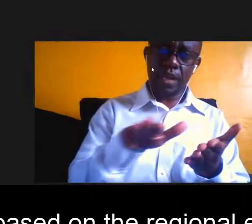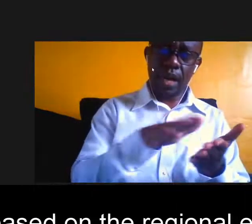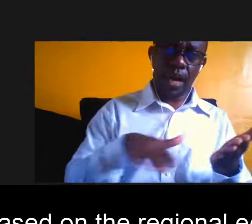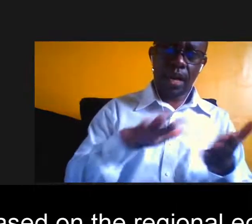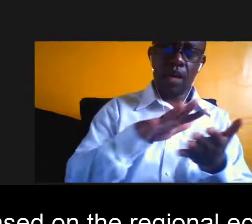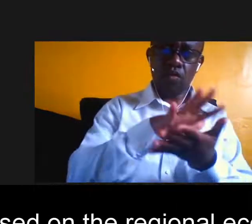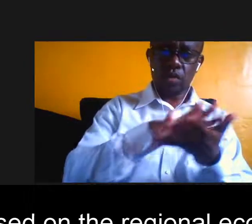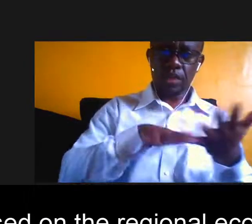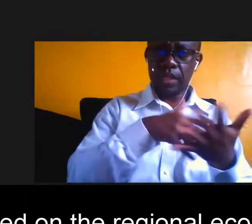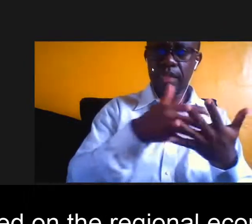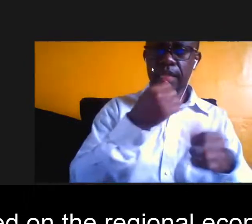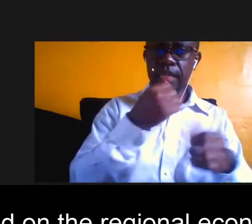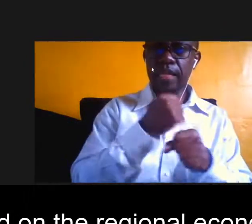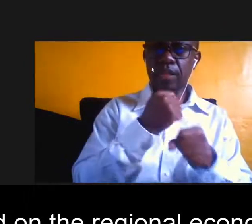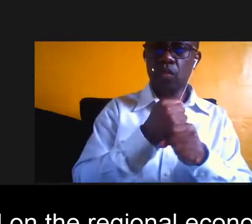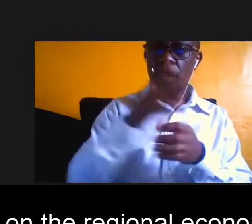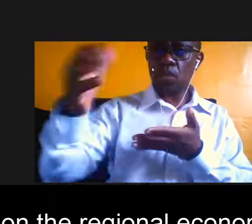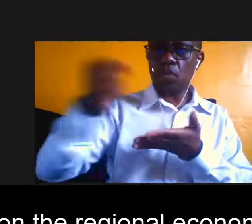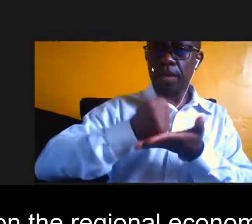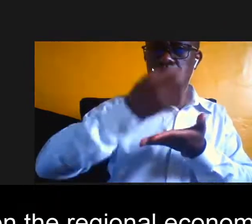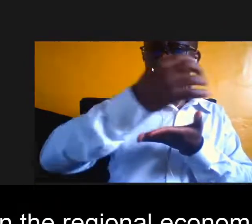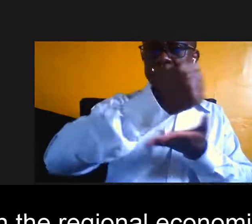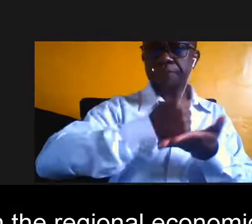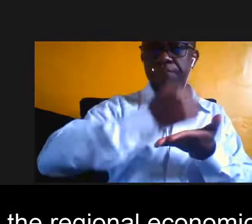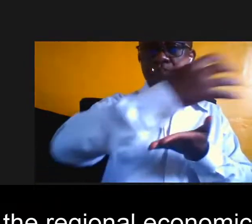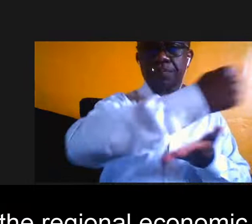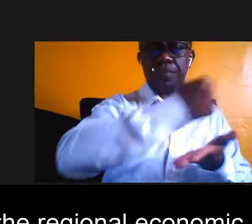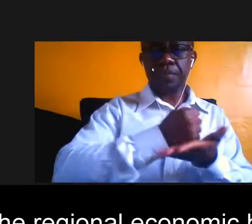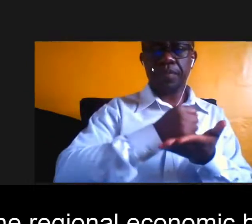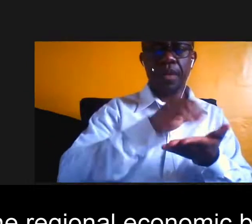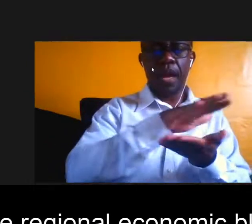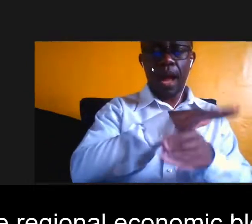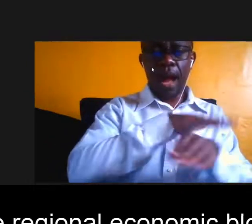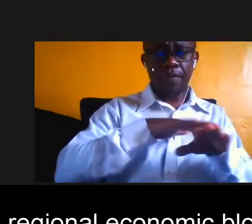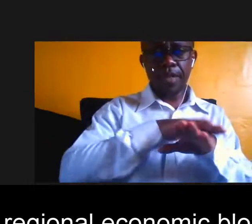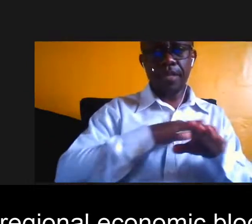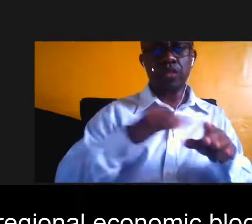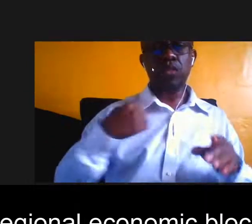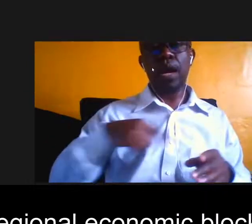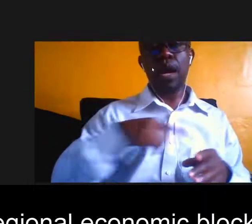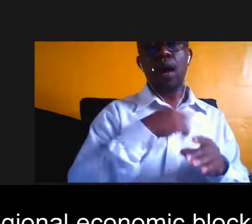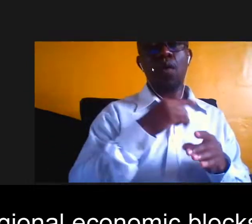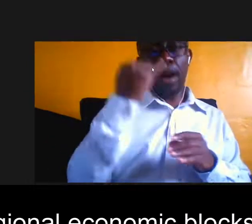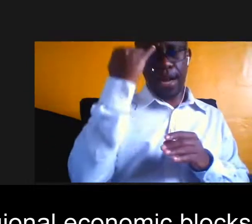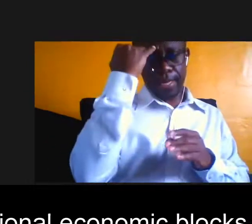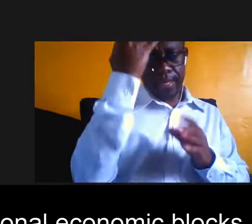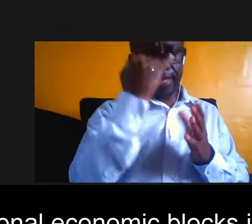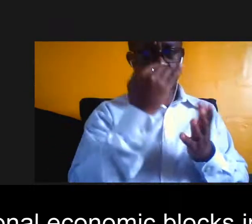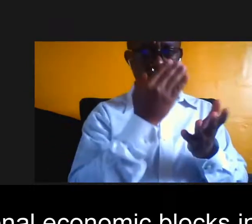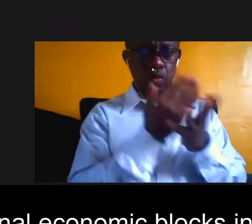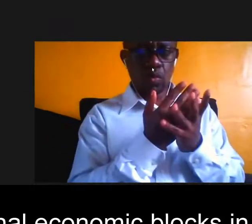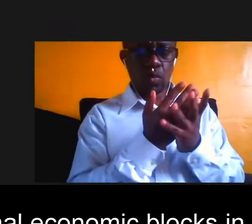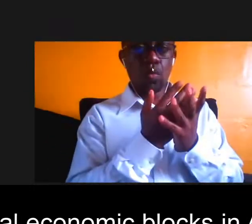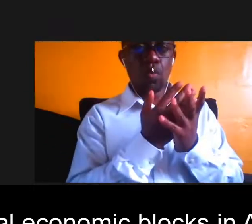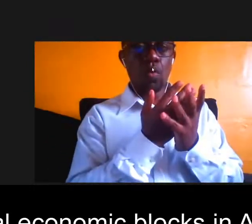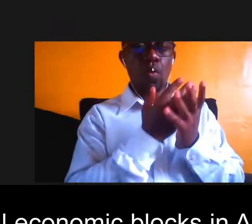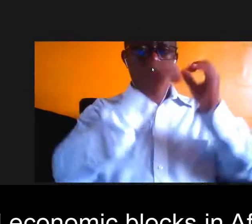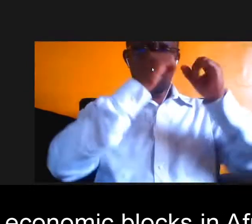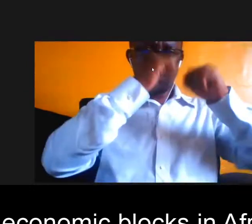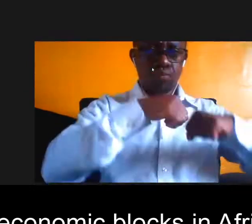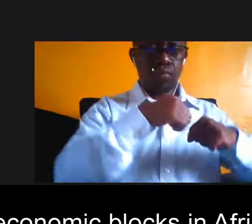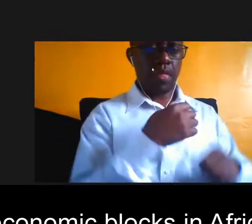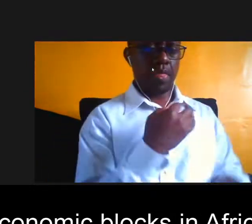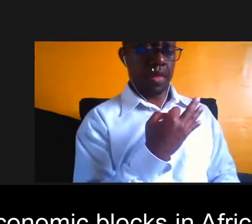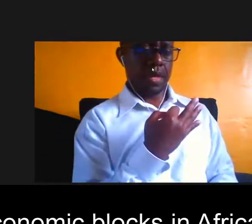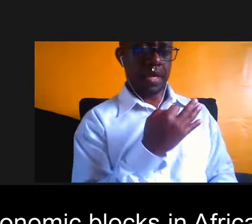How do we get the whole of Africa? So that our position as a CSO Forum is not based on 3 regions or 4 regions, but